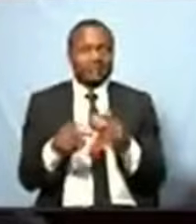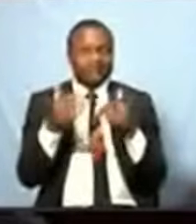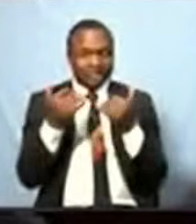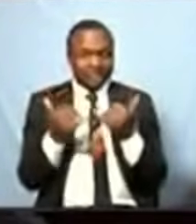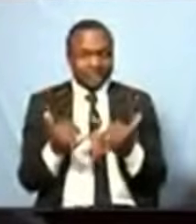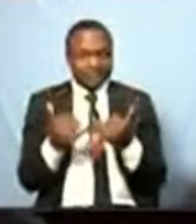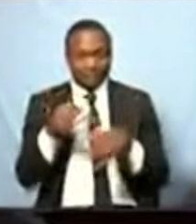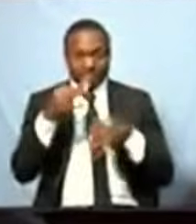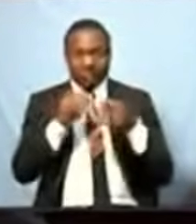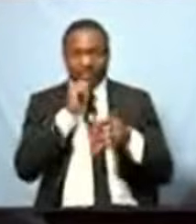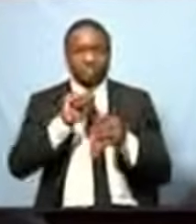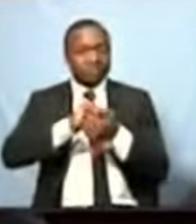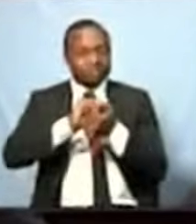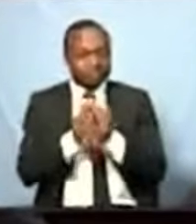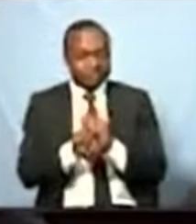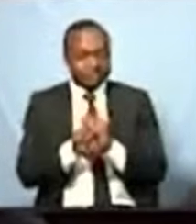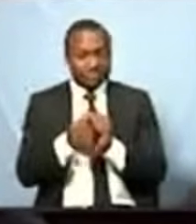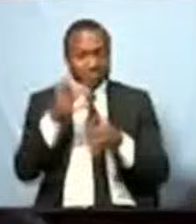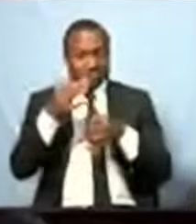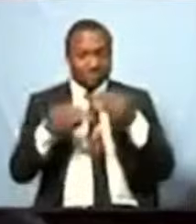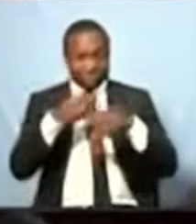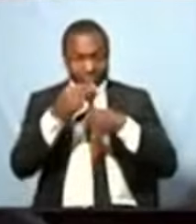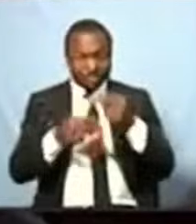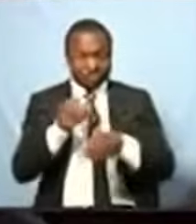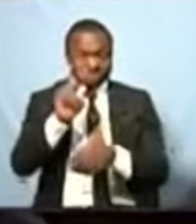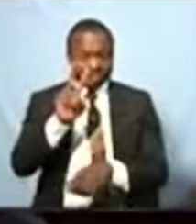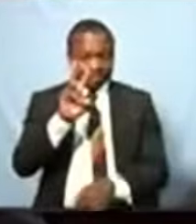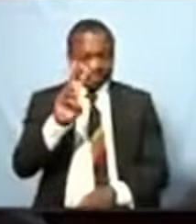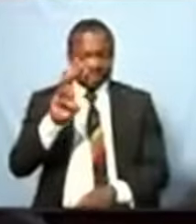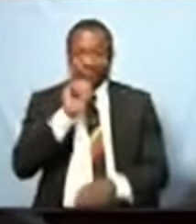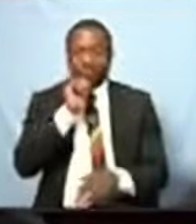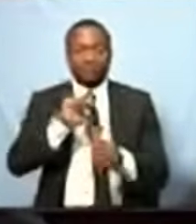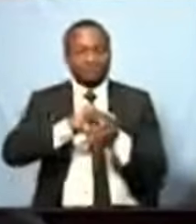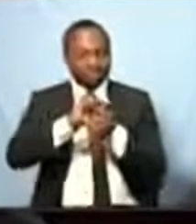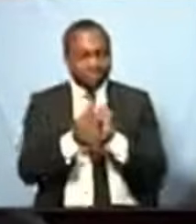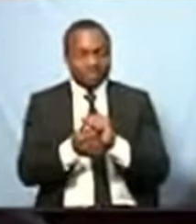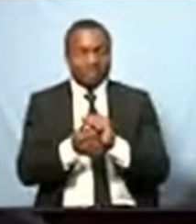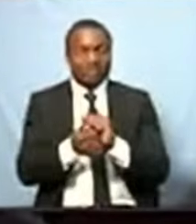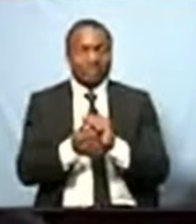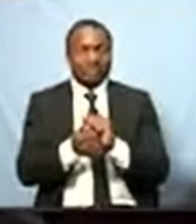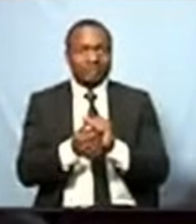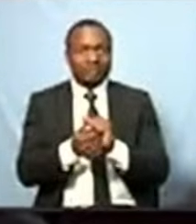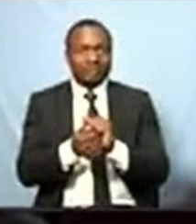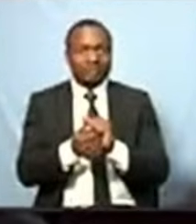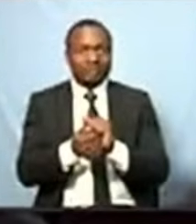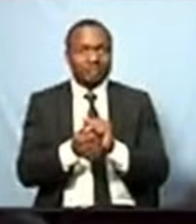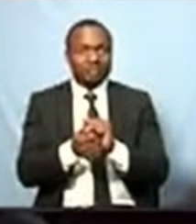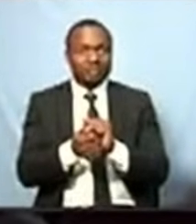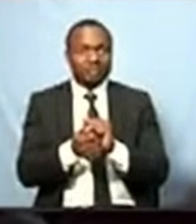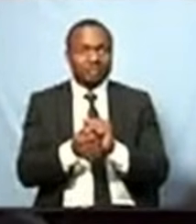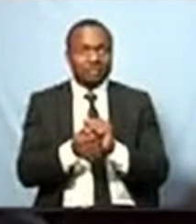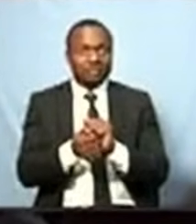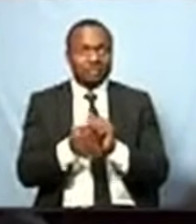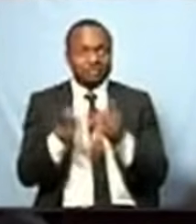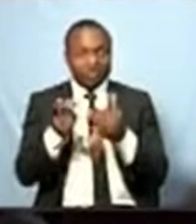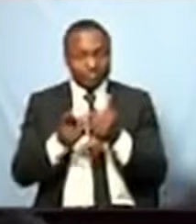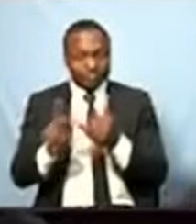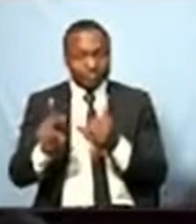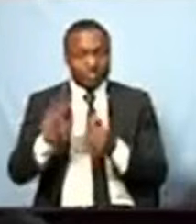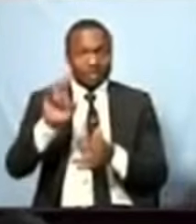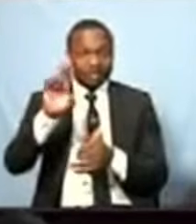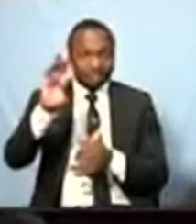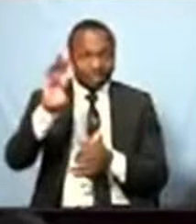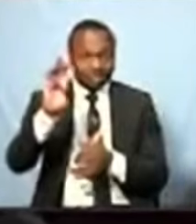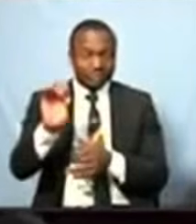currently, if it's not amended, if the definition in 266 is not amended, and the portion of